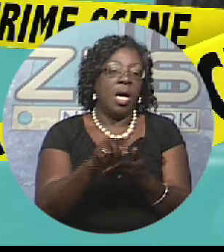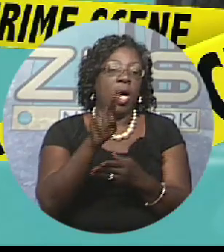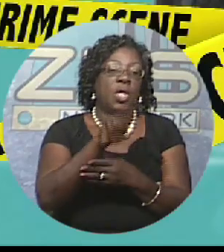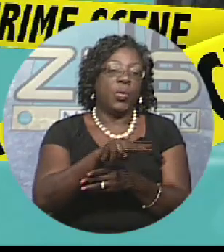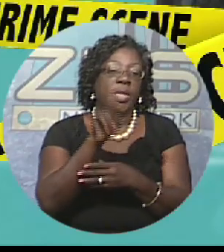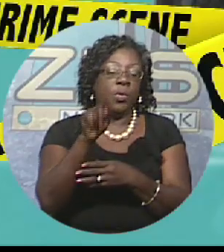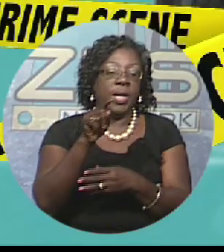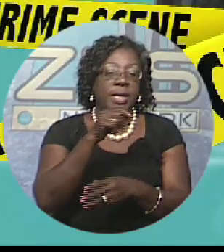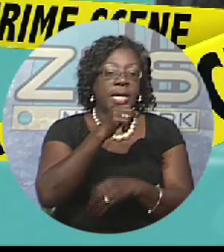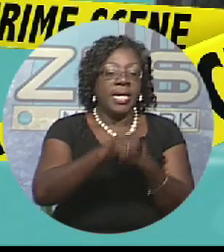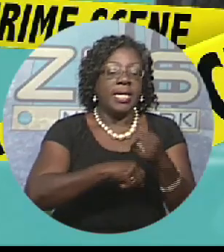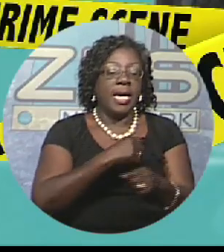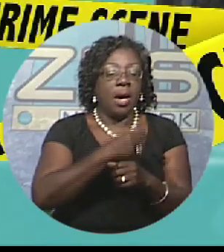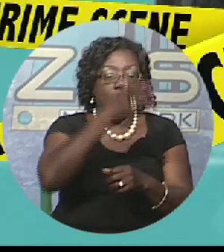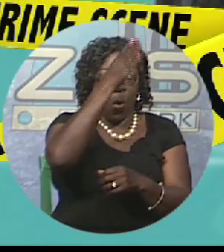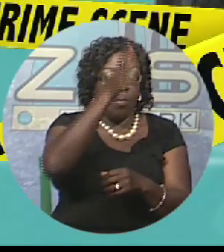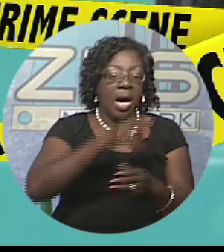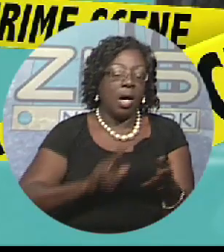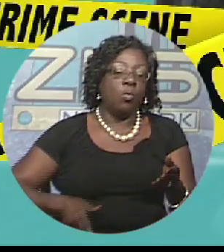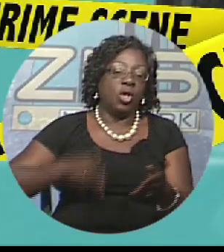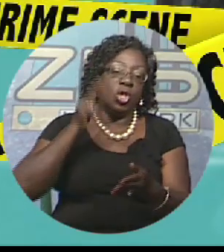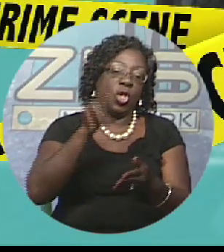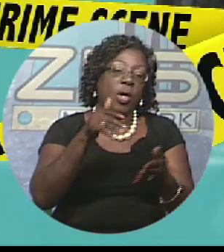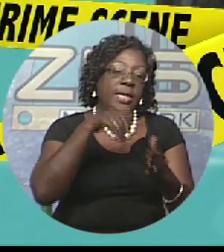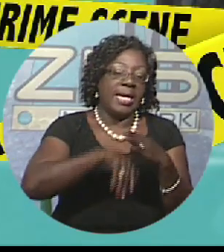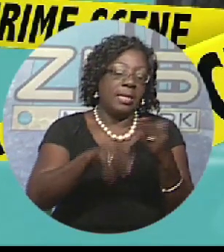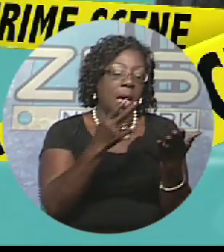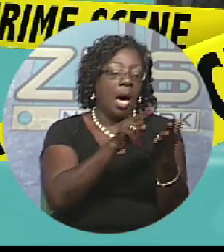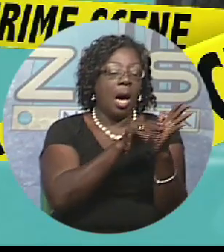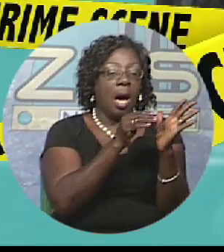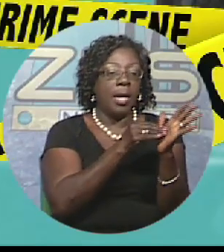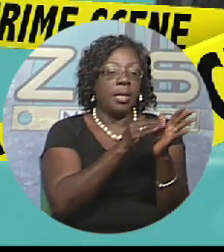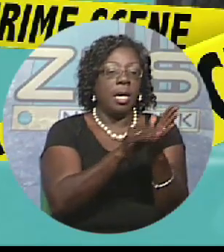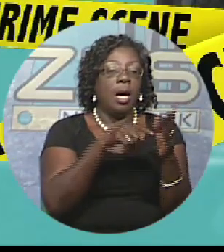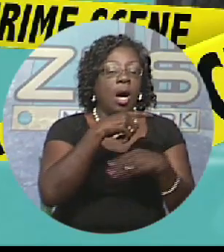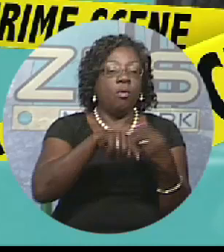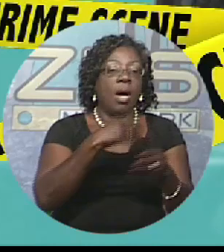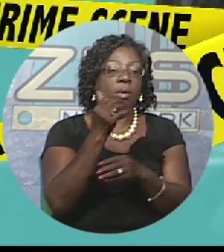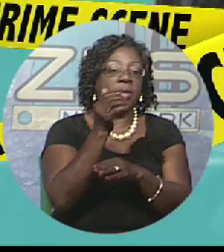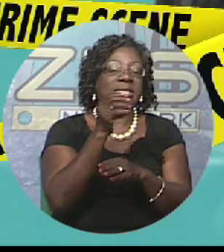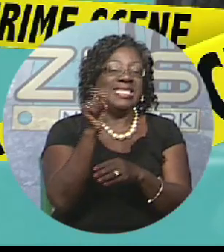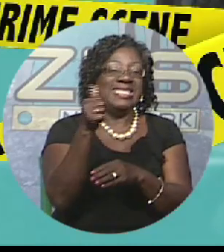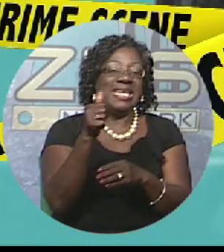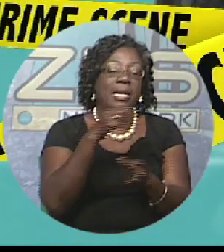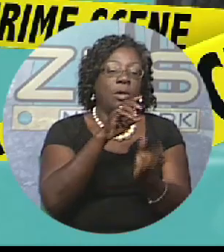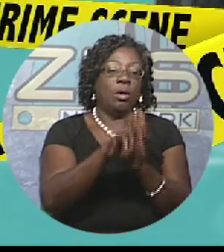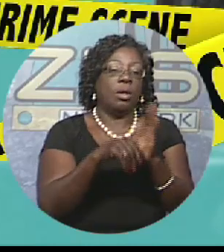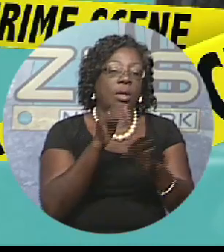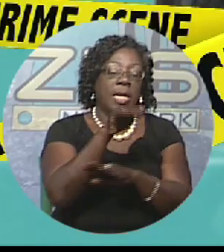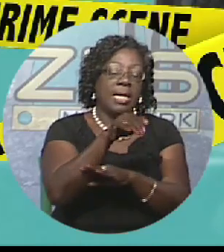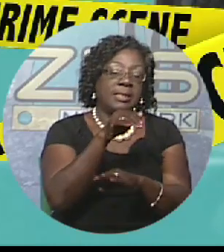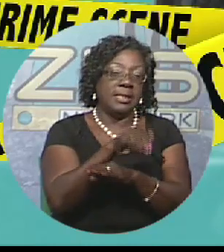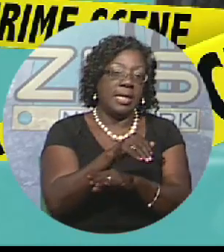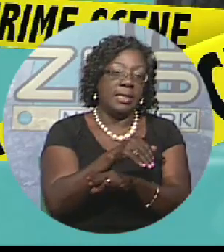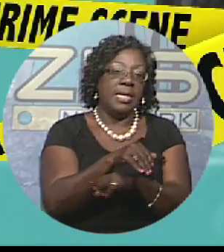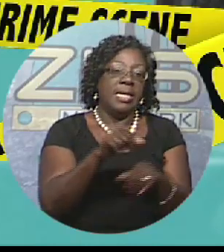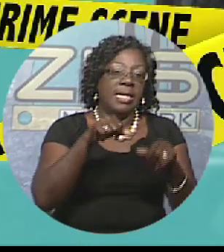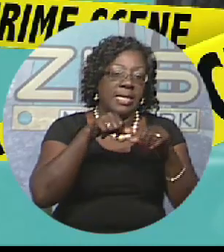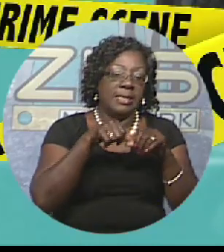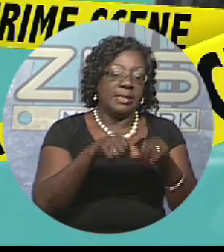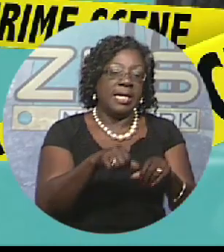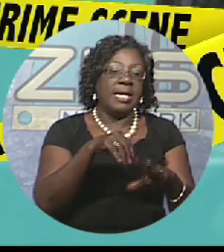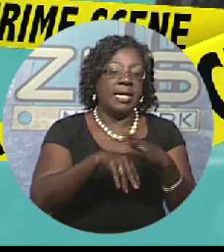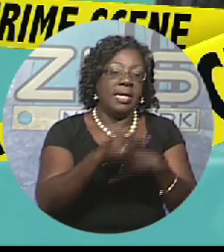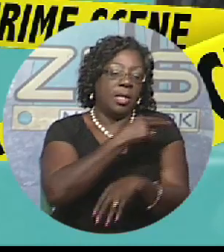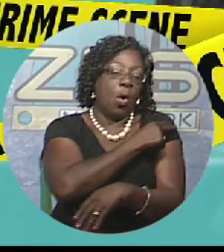man of Nassau Village was shot in the hand on Florida Court around 10 o'clock last night. The victim is detained in stable condition in hospital as the police